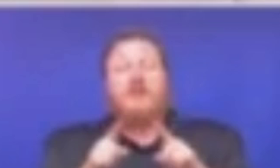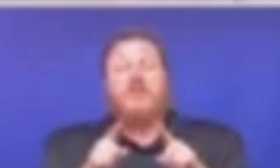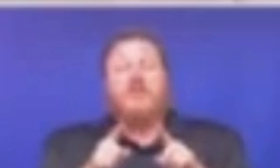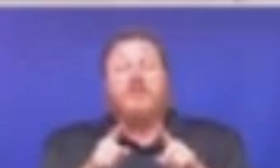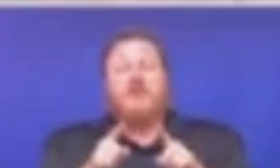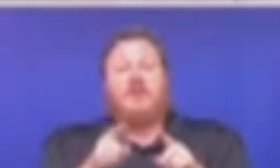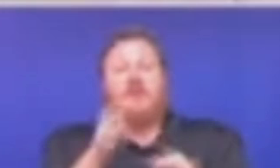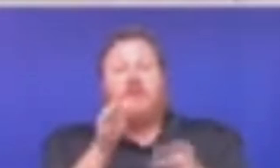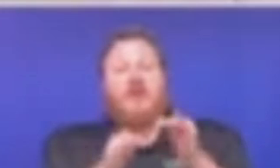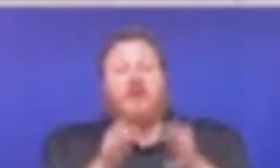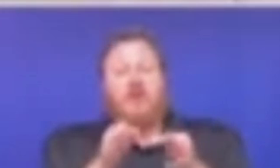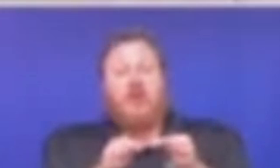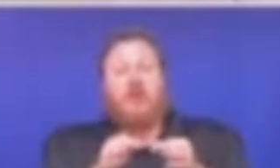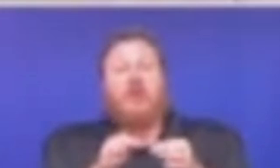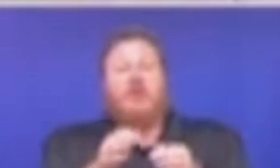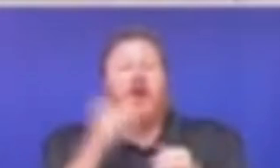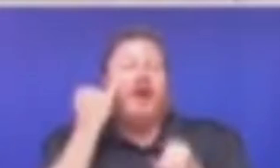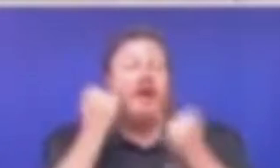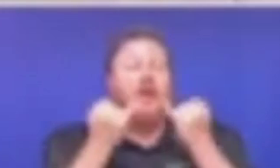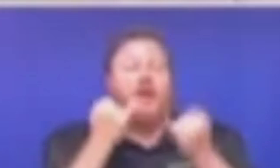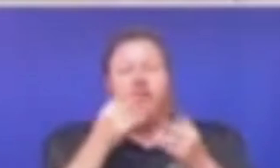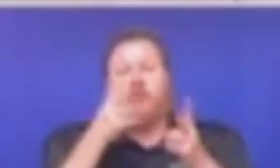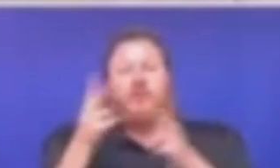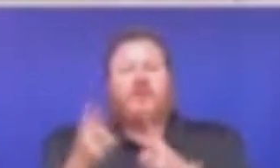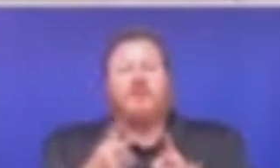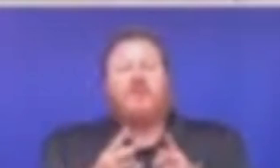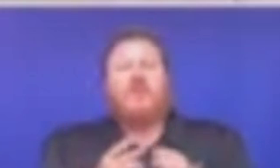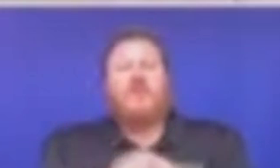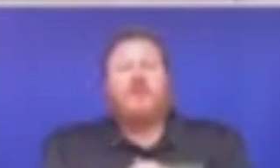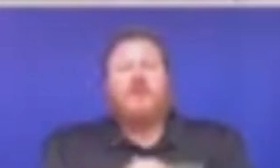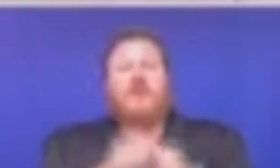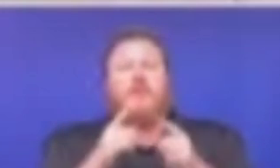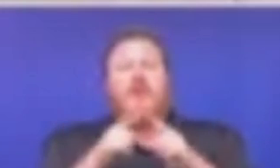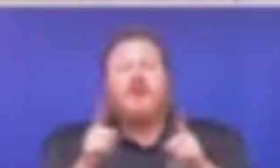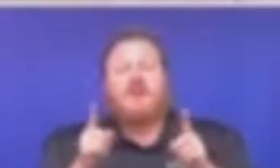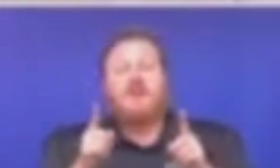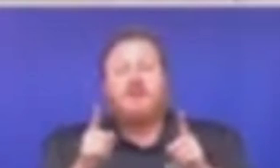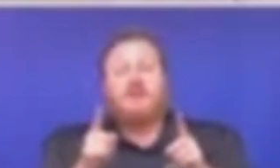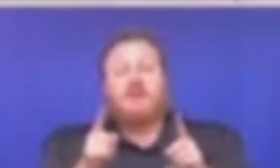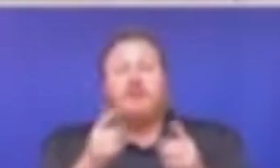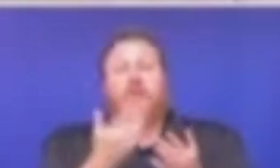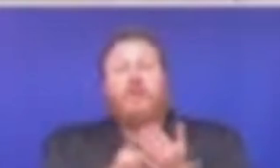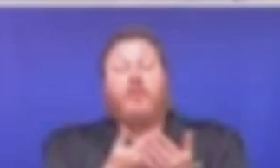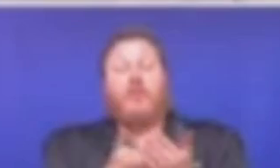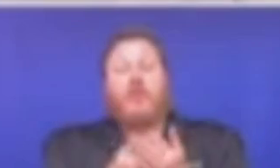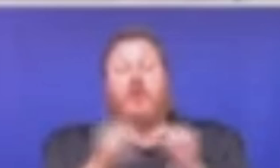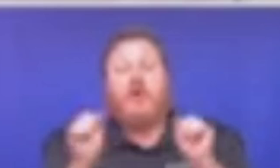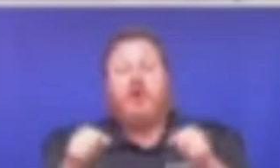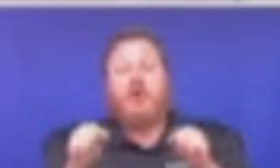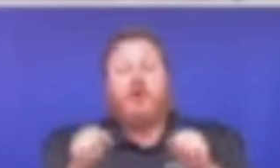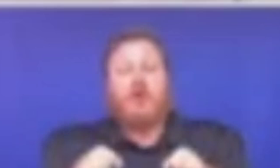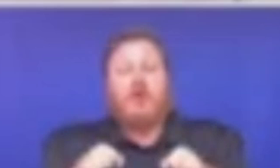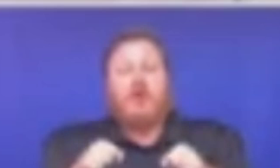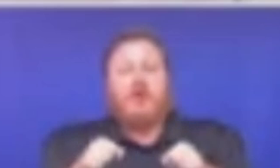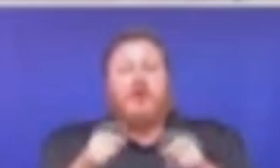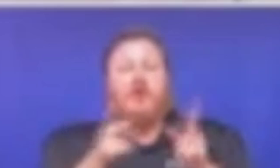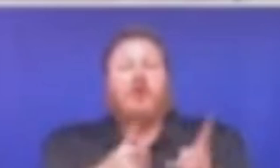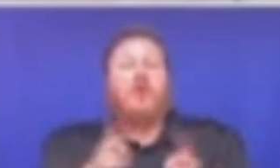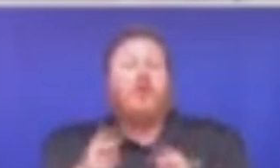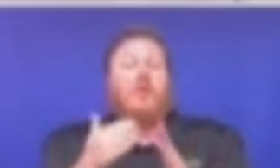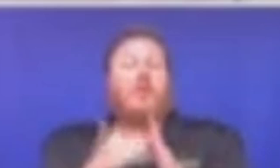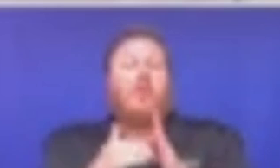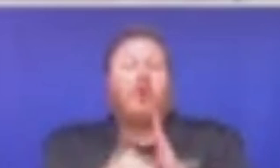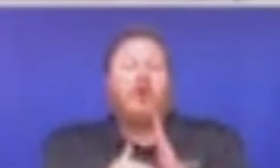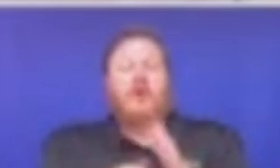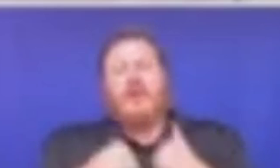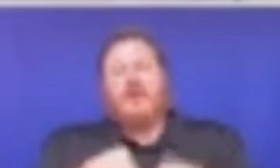and ideological perspectives. However, we have been able to agree on a common program of